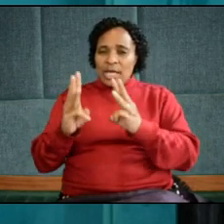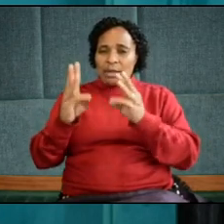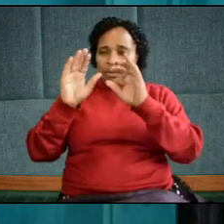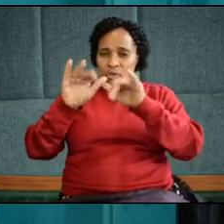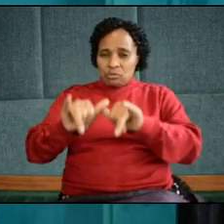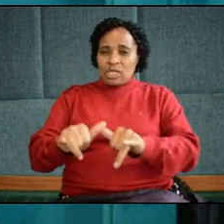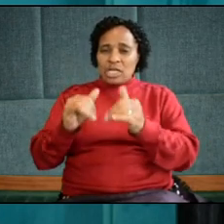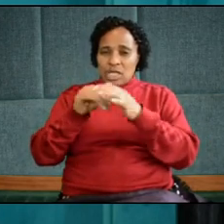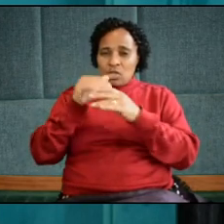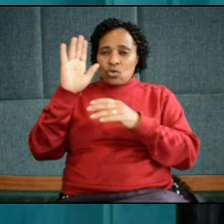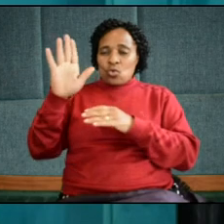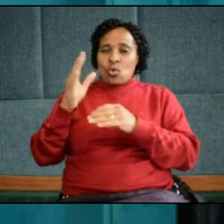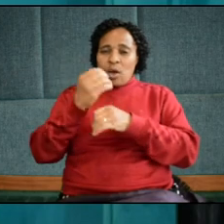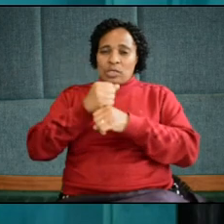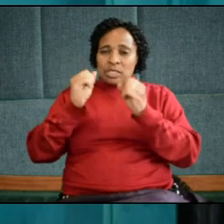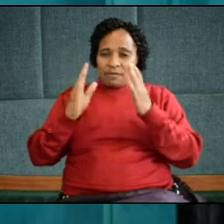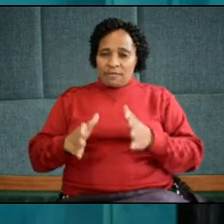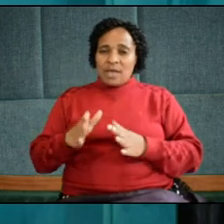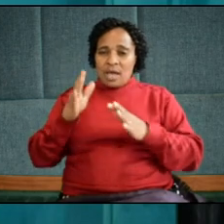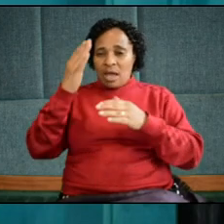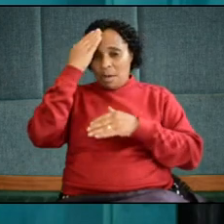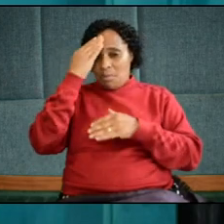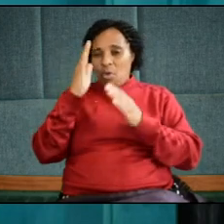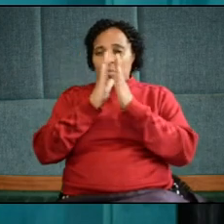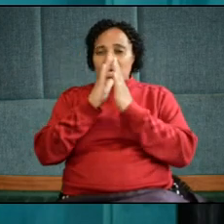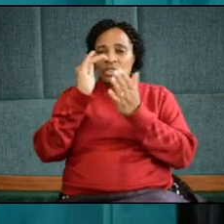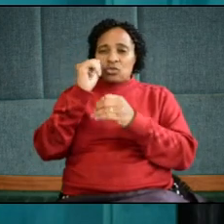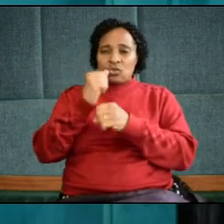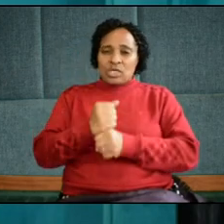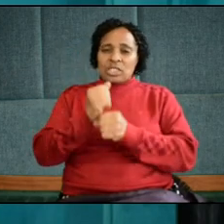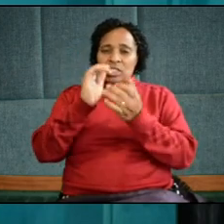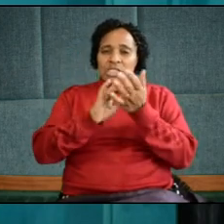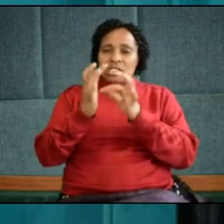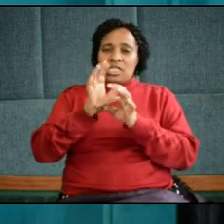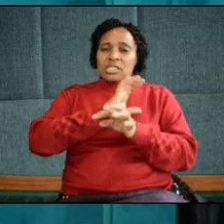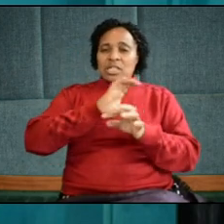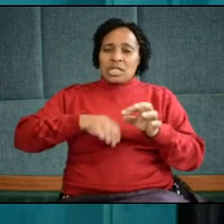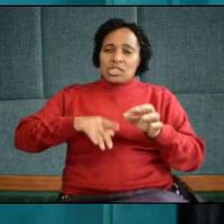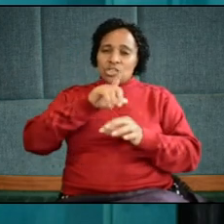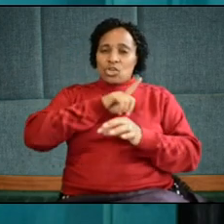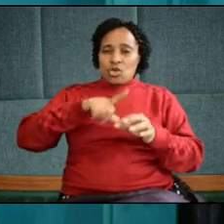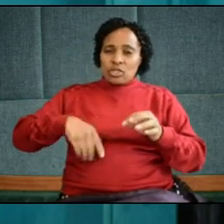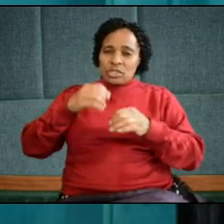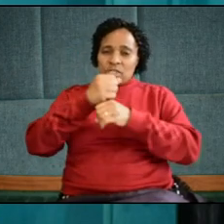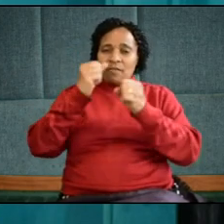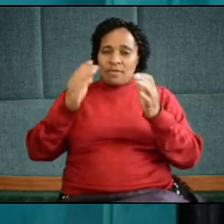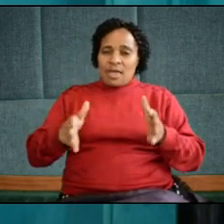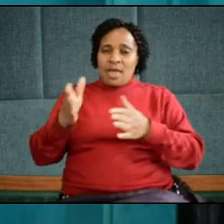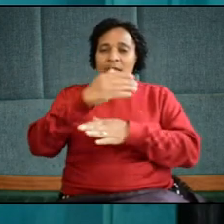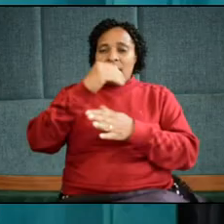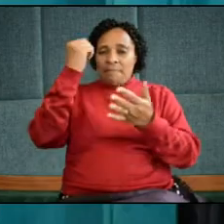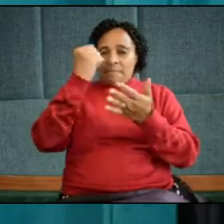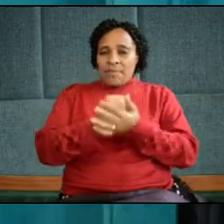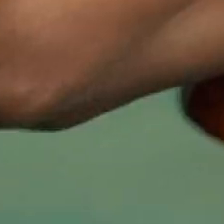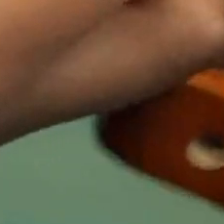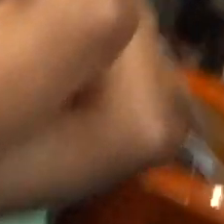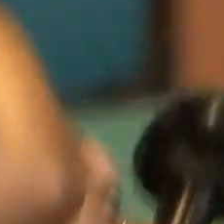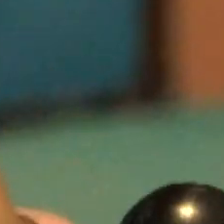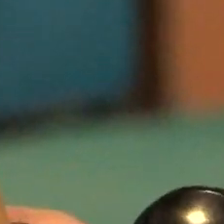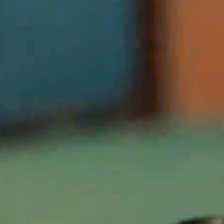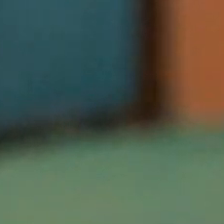as our Savior. For this is my humble prayer, believing and trusting Jesus Christ, our Lord and Savior. Amen. Amen. Amen.